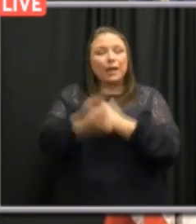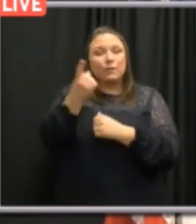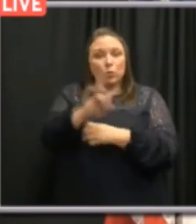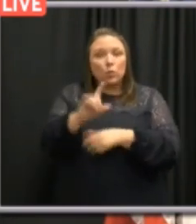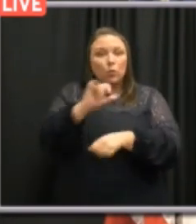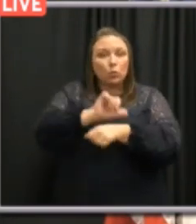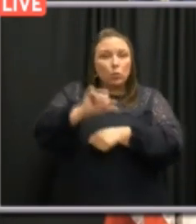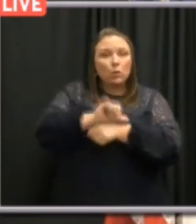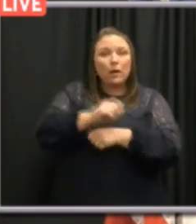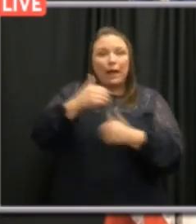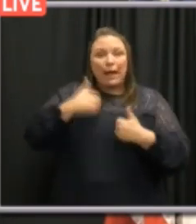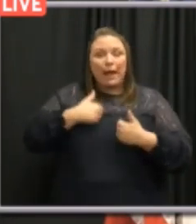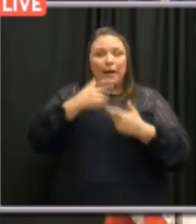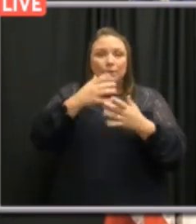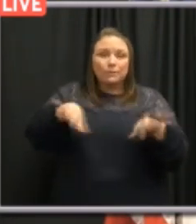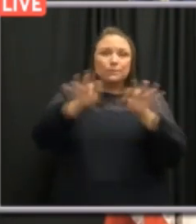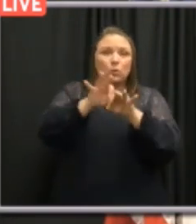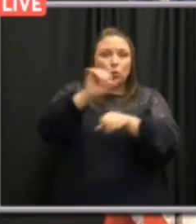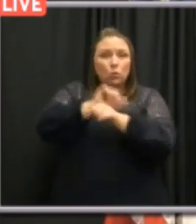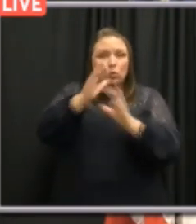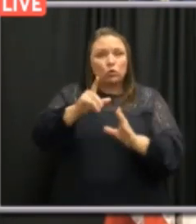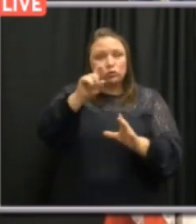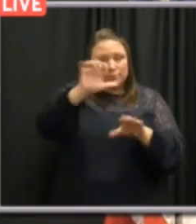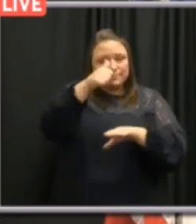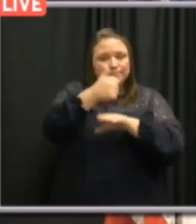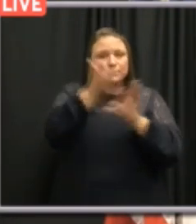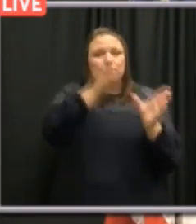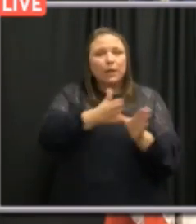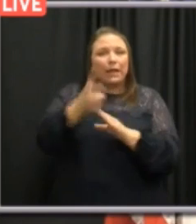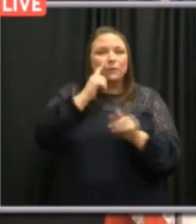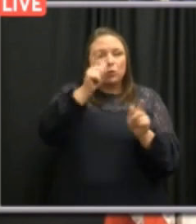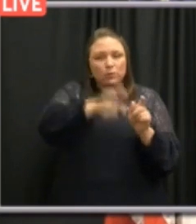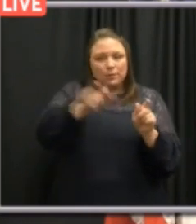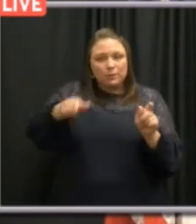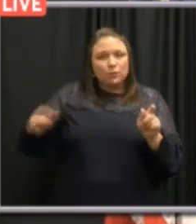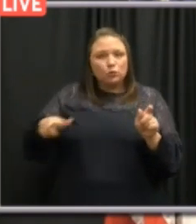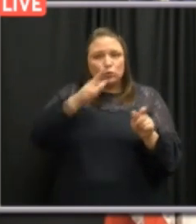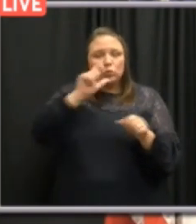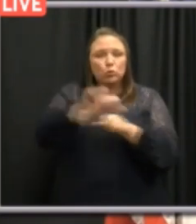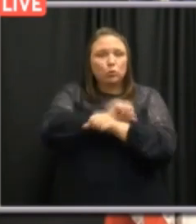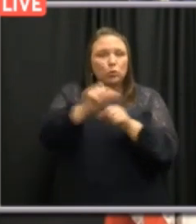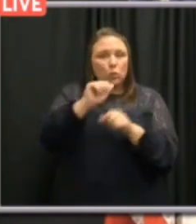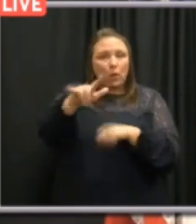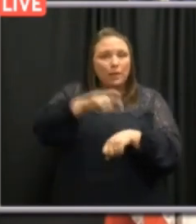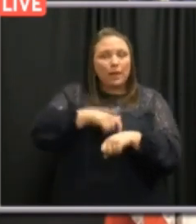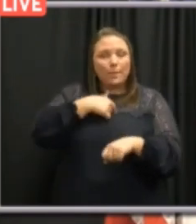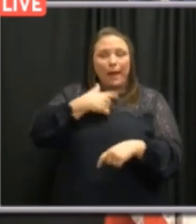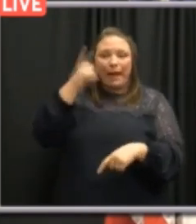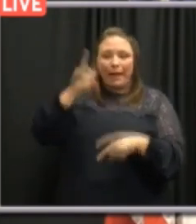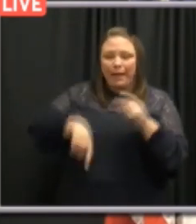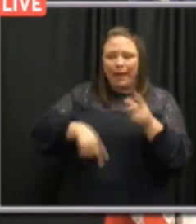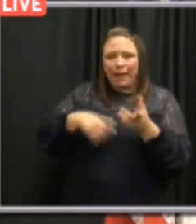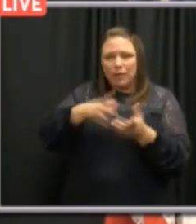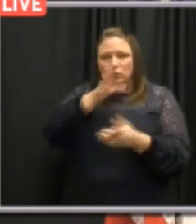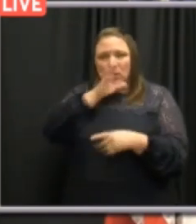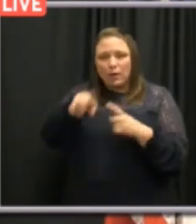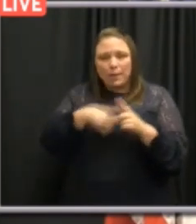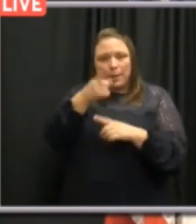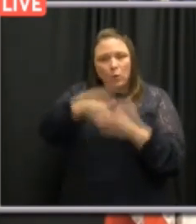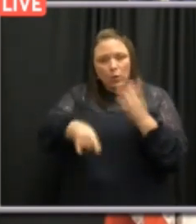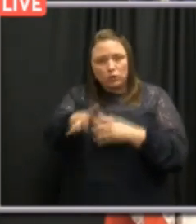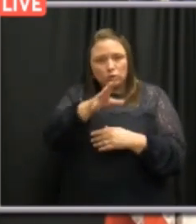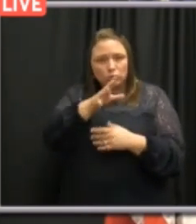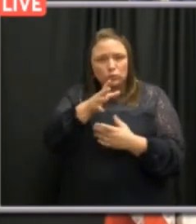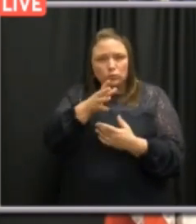that has essential employees should have a plan for those individuals. So I can't speak directly to the incidents you're referring